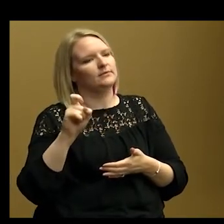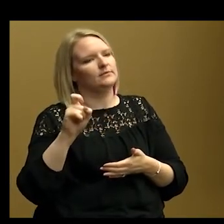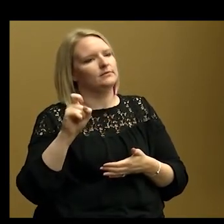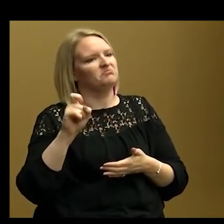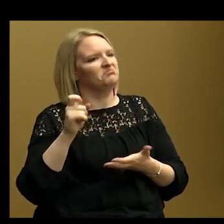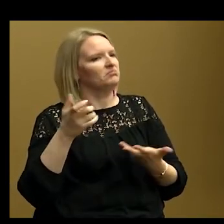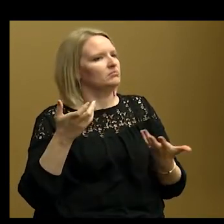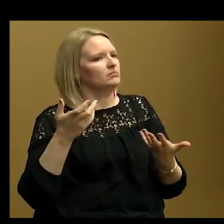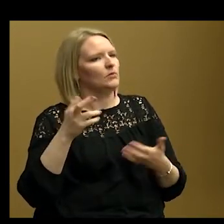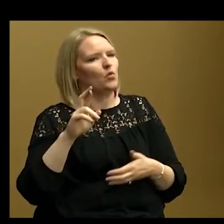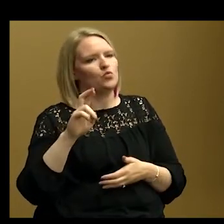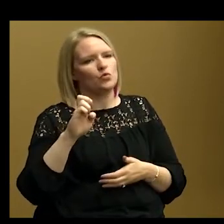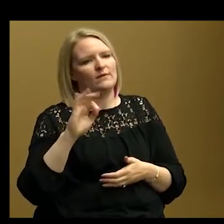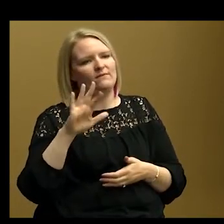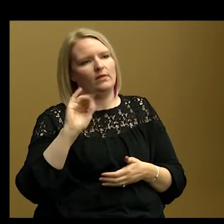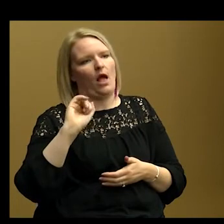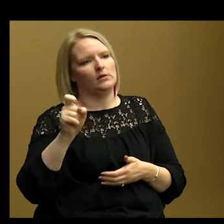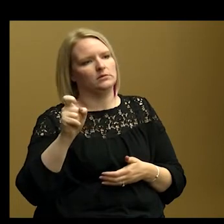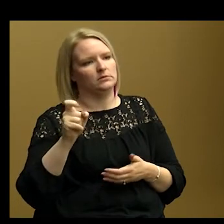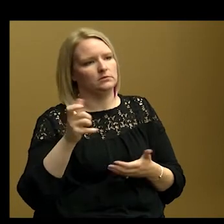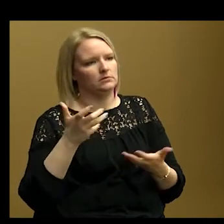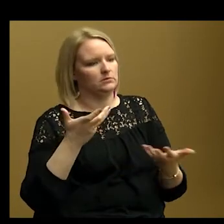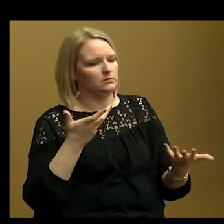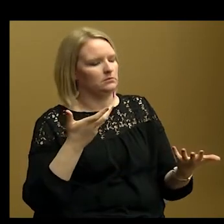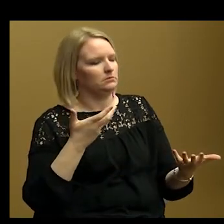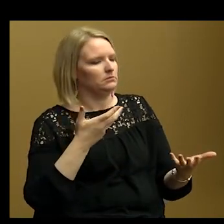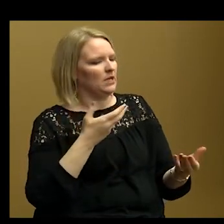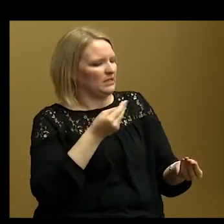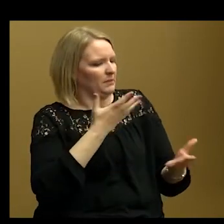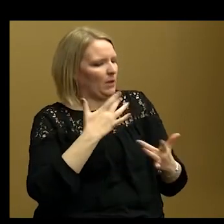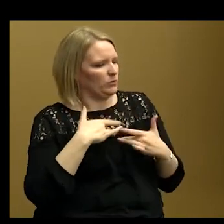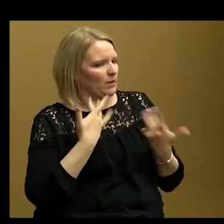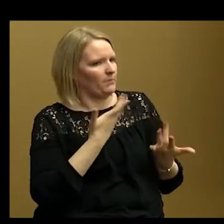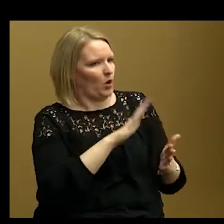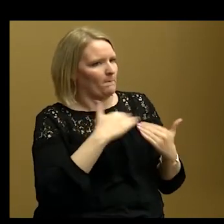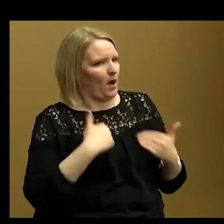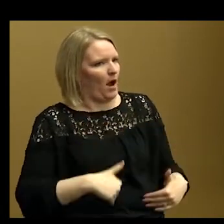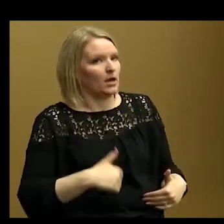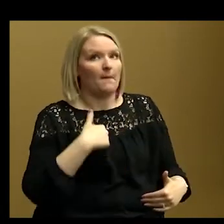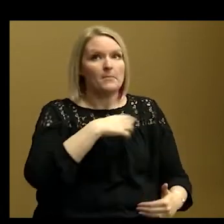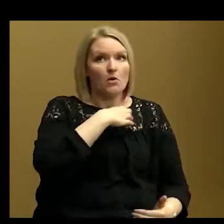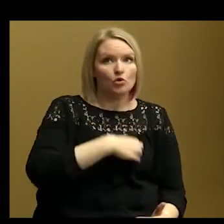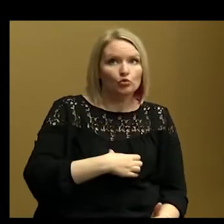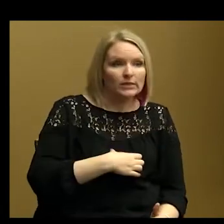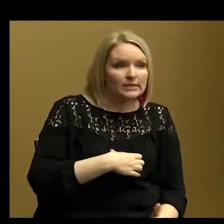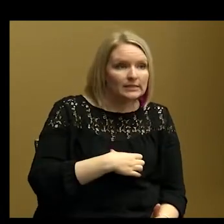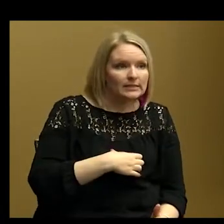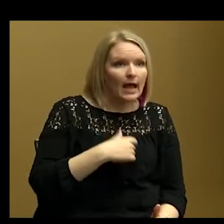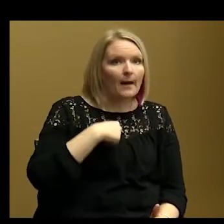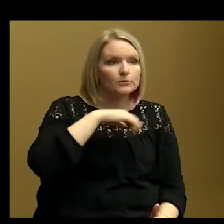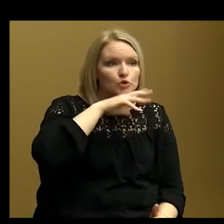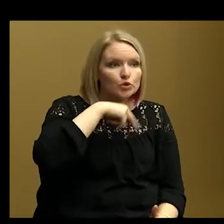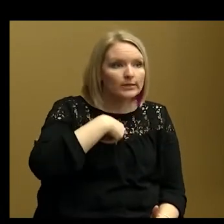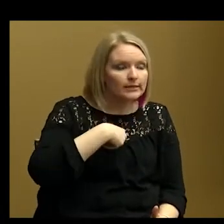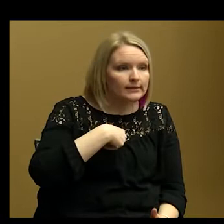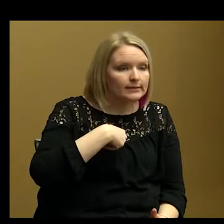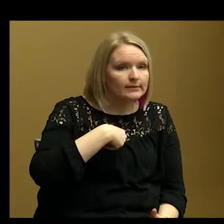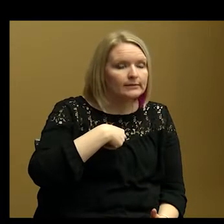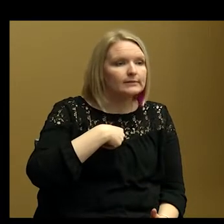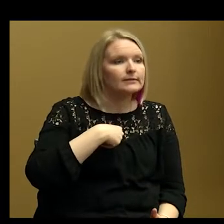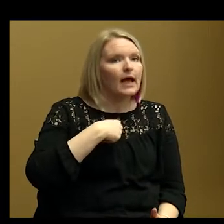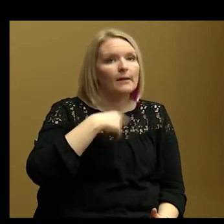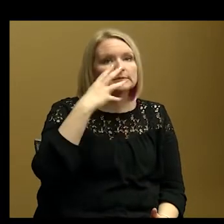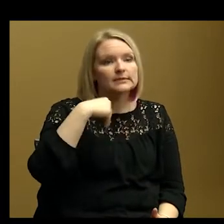It reflects what's going on with their little bodies. I'm hungry. I'm dirty.